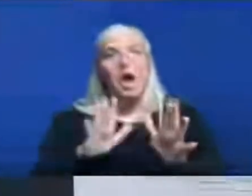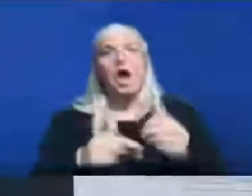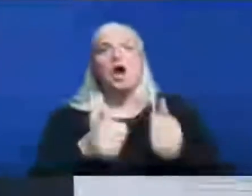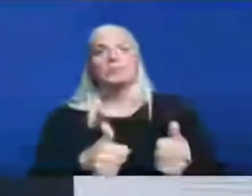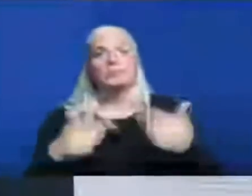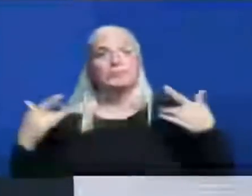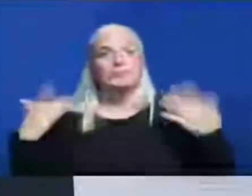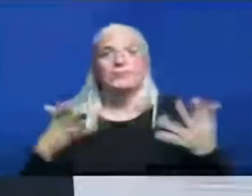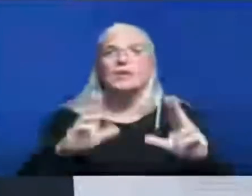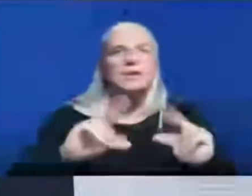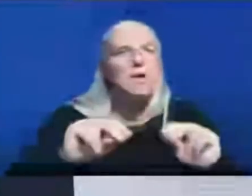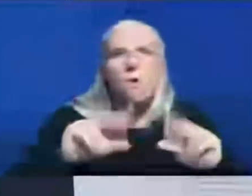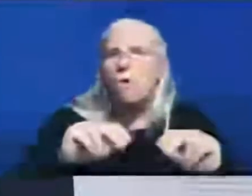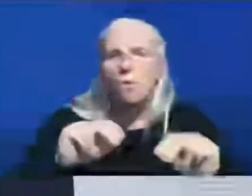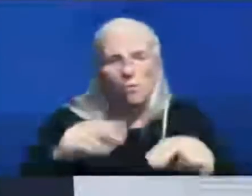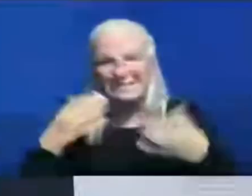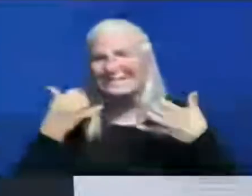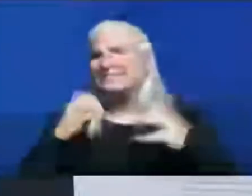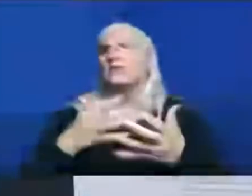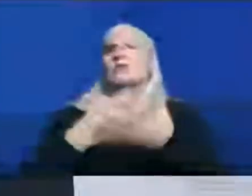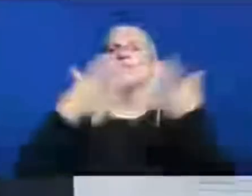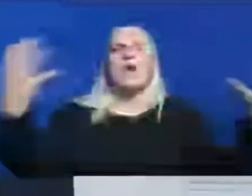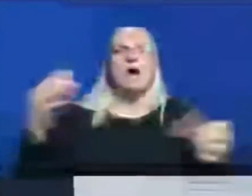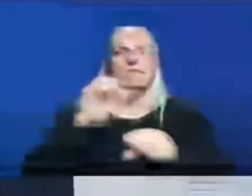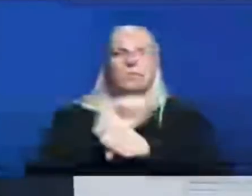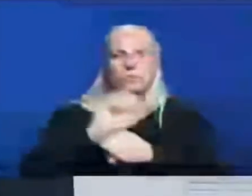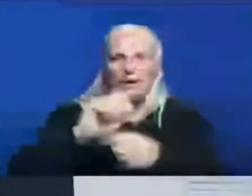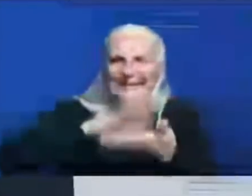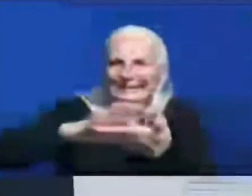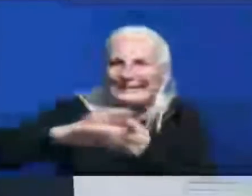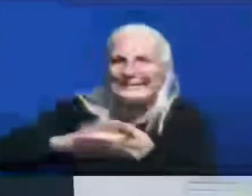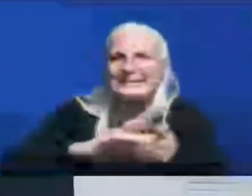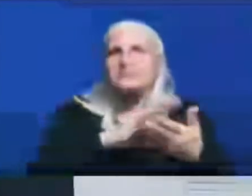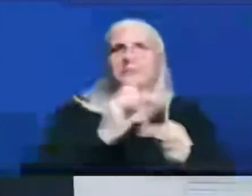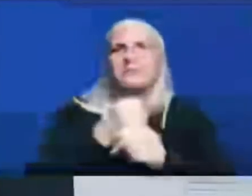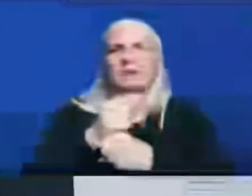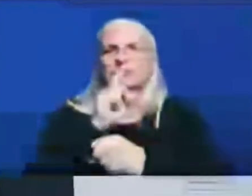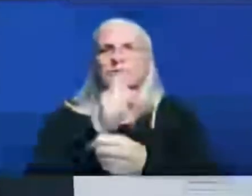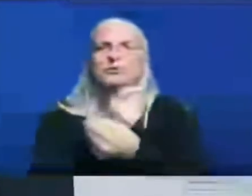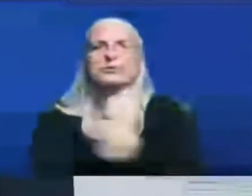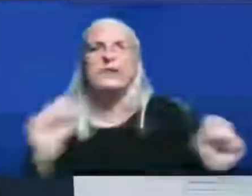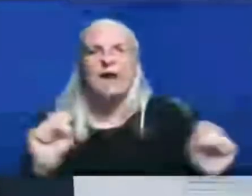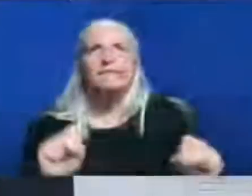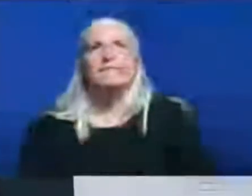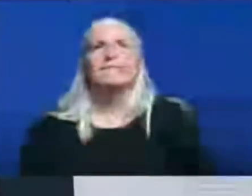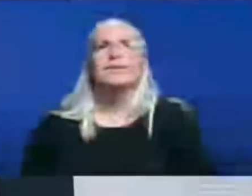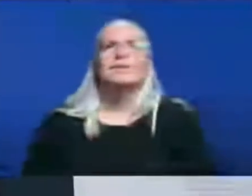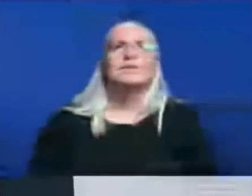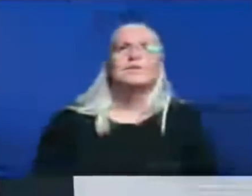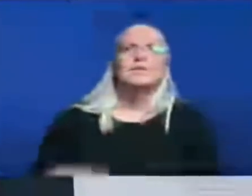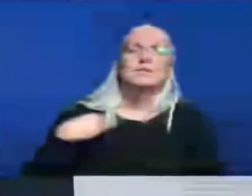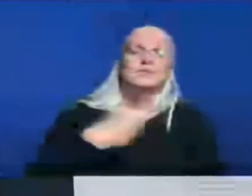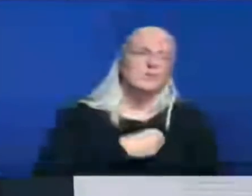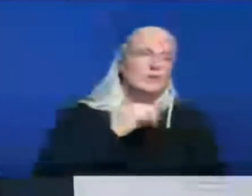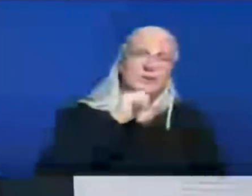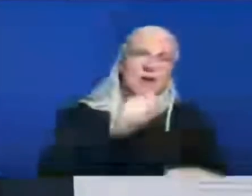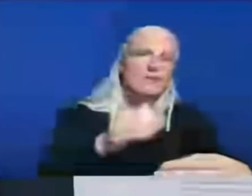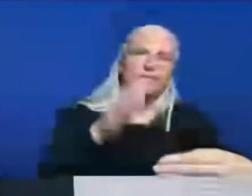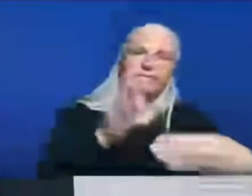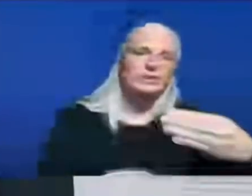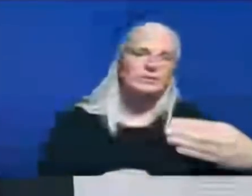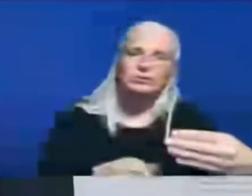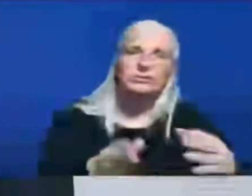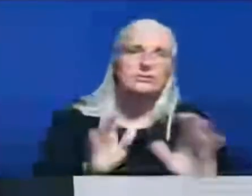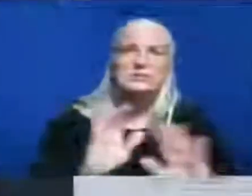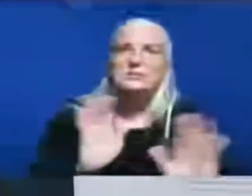black. You know, we know we're not there yet. We've still got some fire to fight out there. But as we start to look at